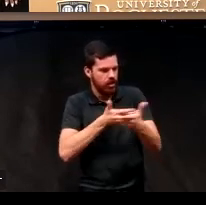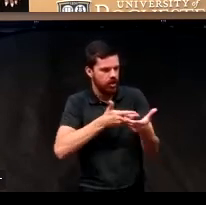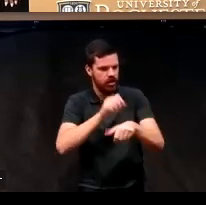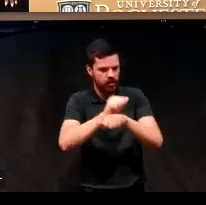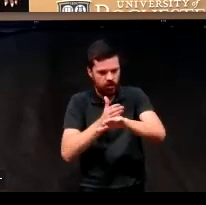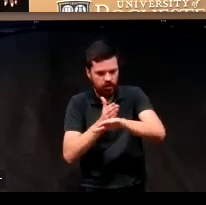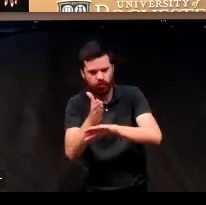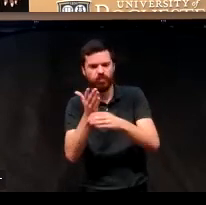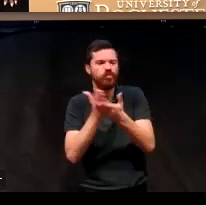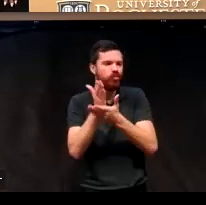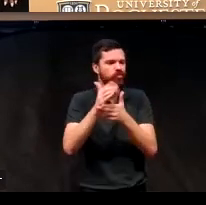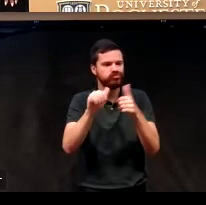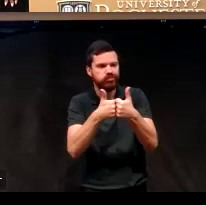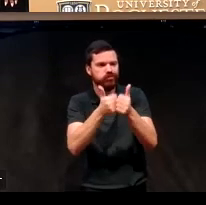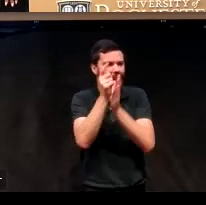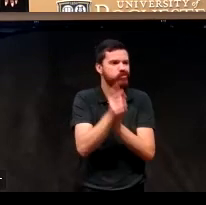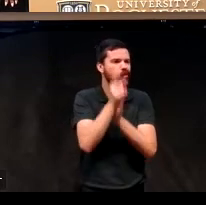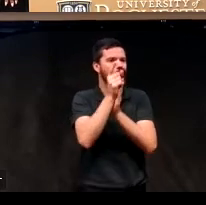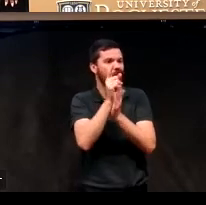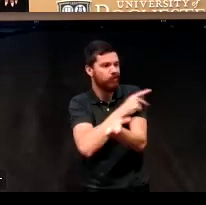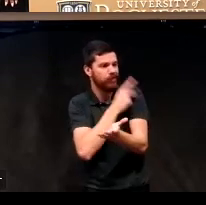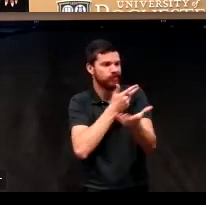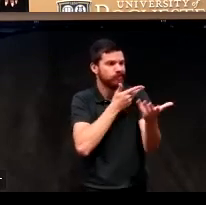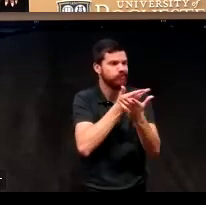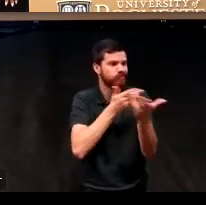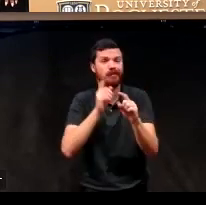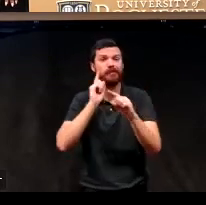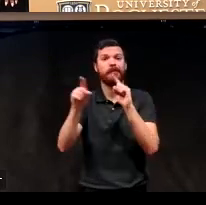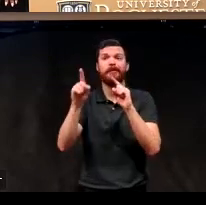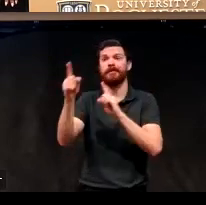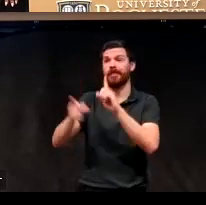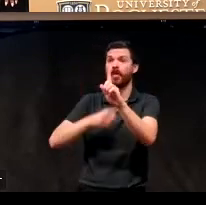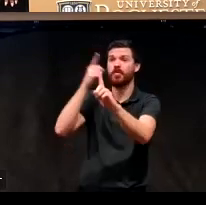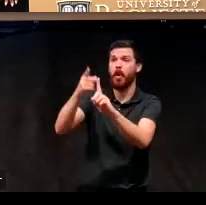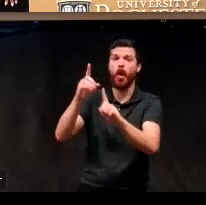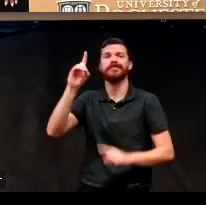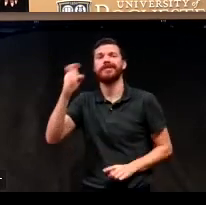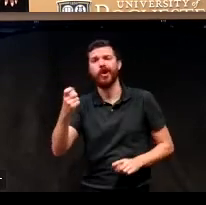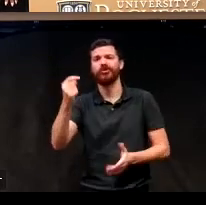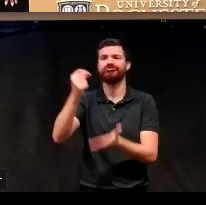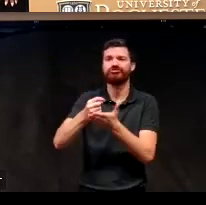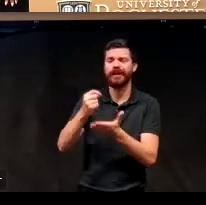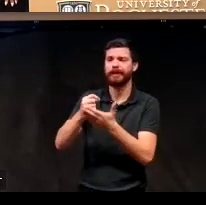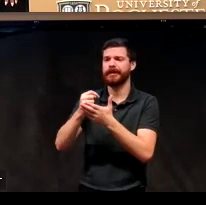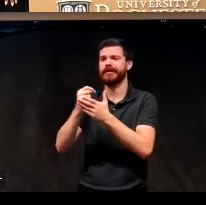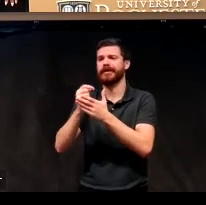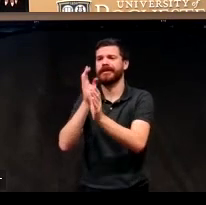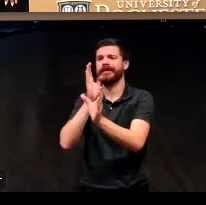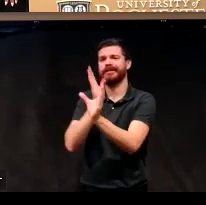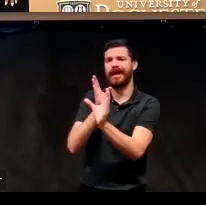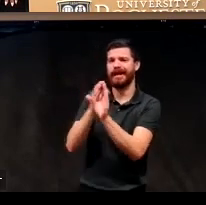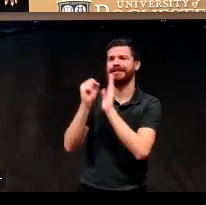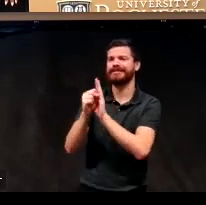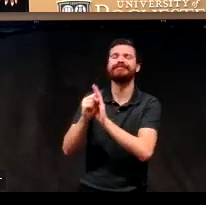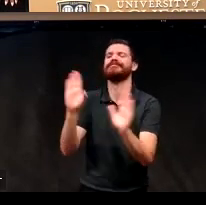challenging moments when they engage with their patients, but their ultimate goal is not diagnosis or treatment of those psychological symptoms. It's really get